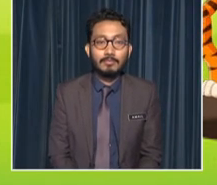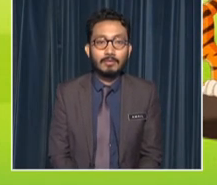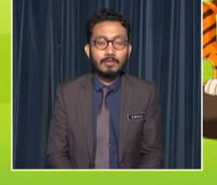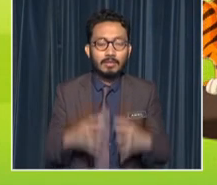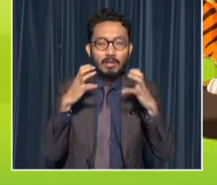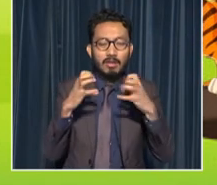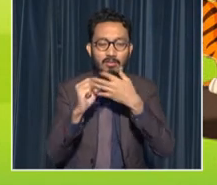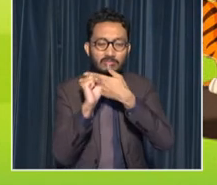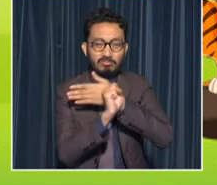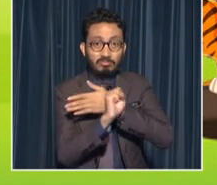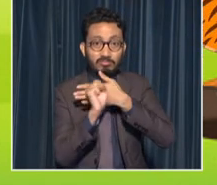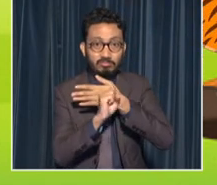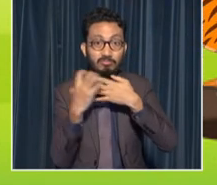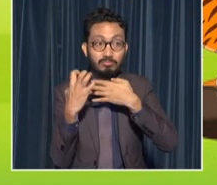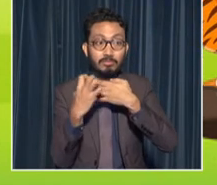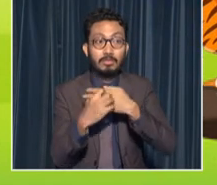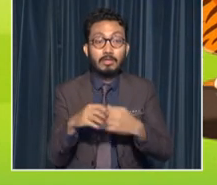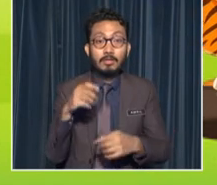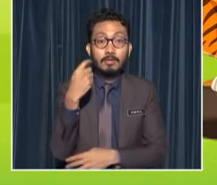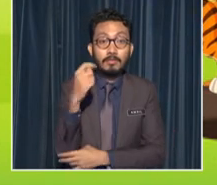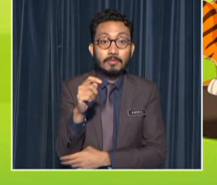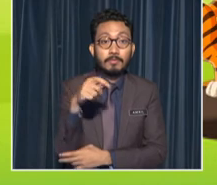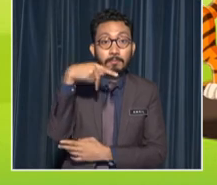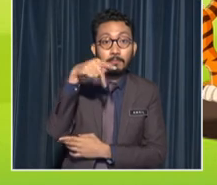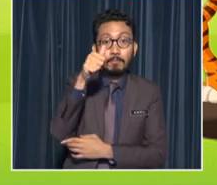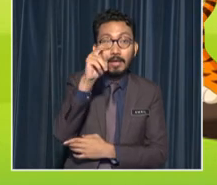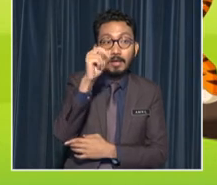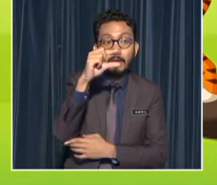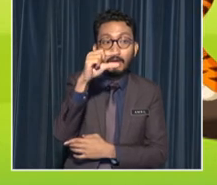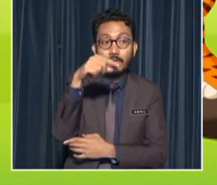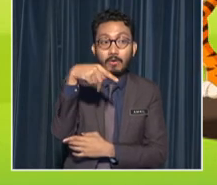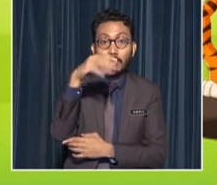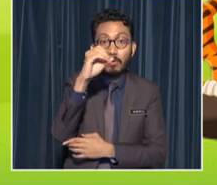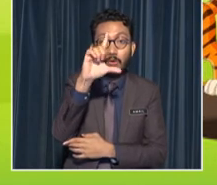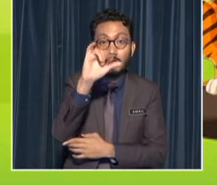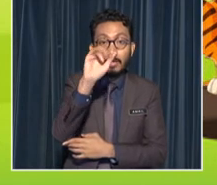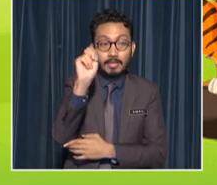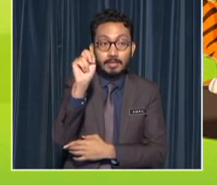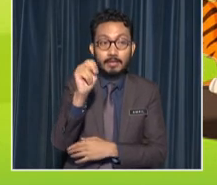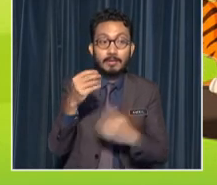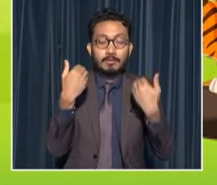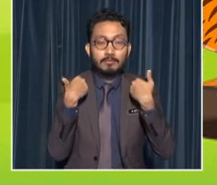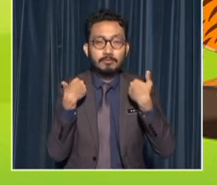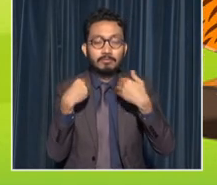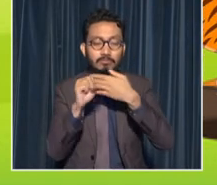Hard scale. The pangolin has hard